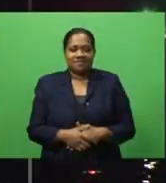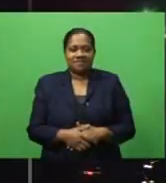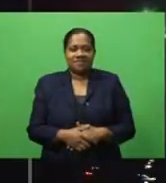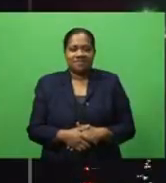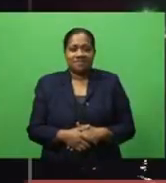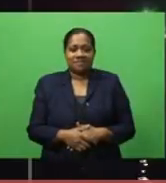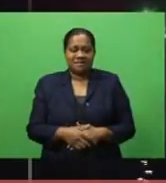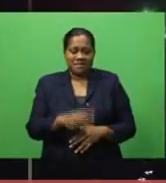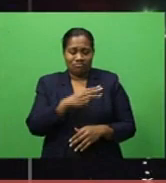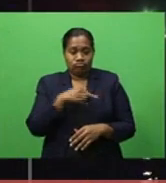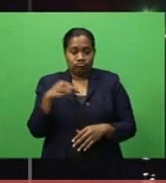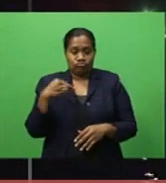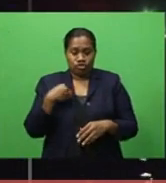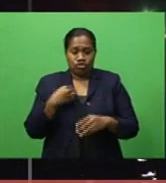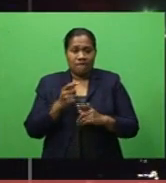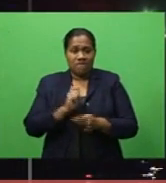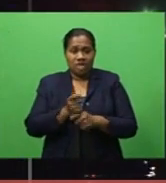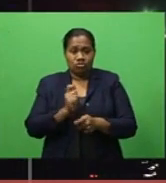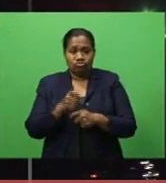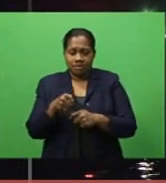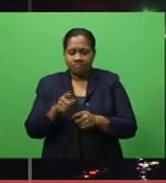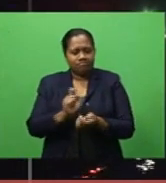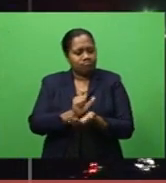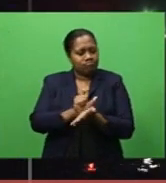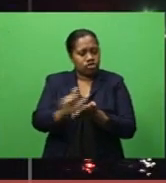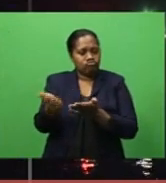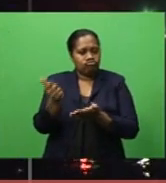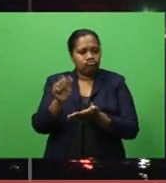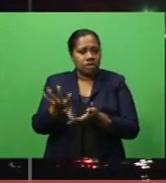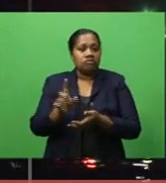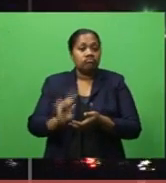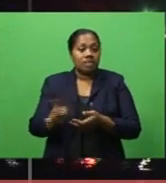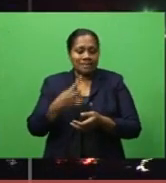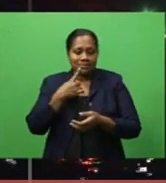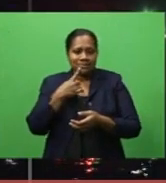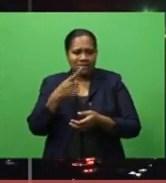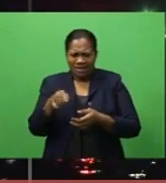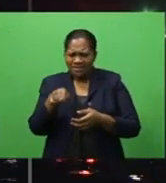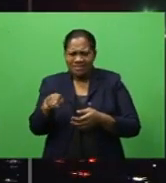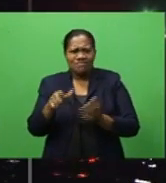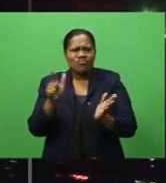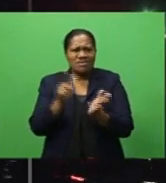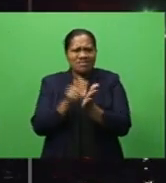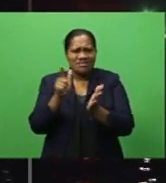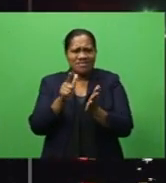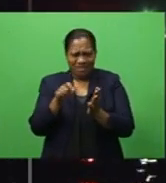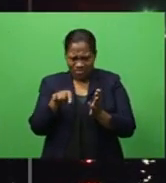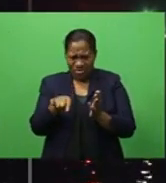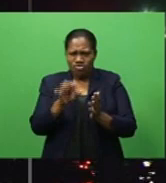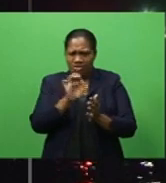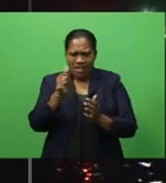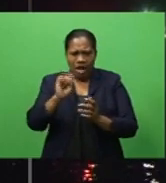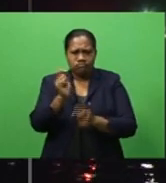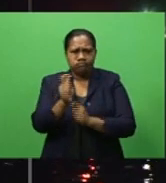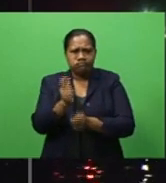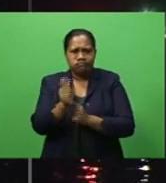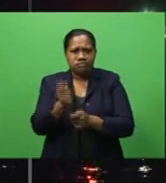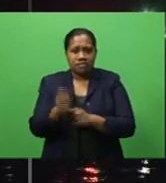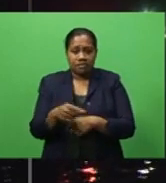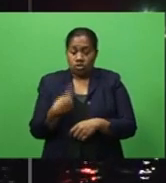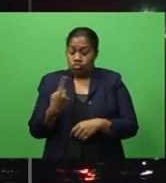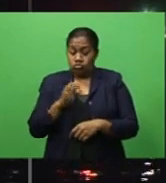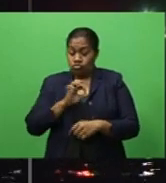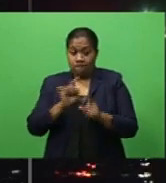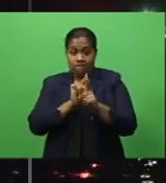The Ministry of Fisheries has made it clear that legal bindings remain in place and actions will be taken against those who will not